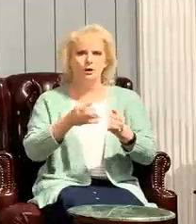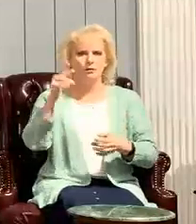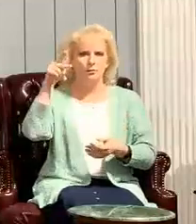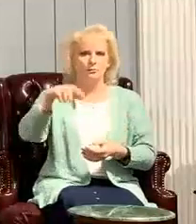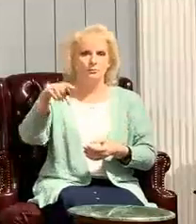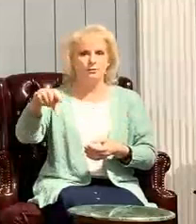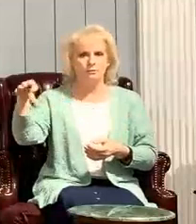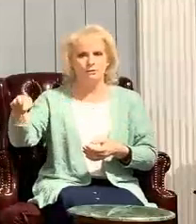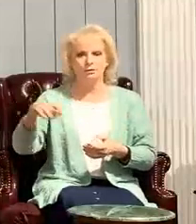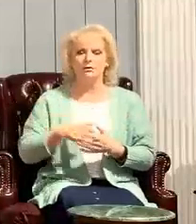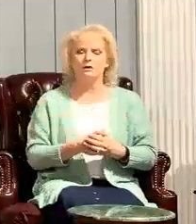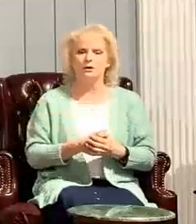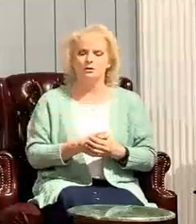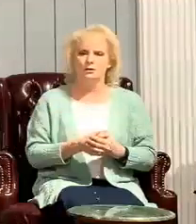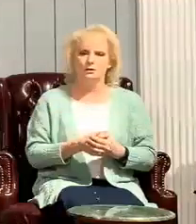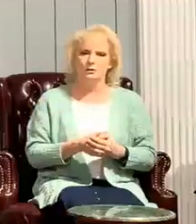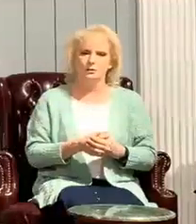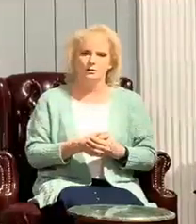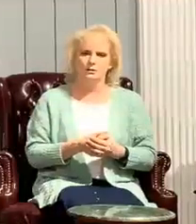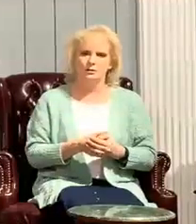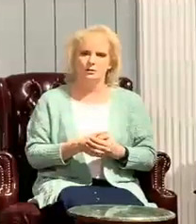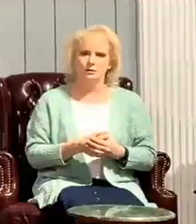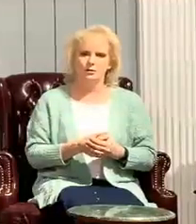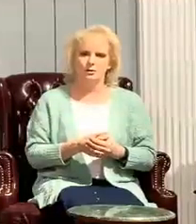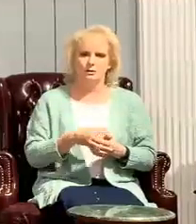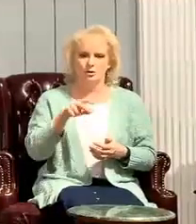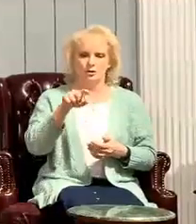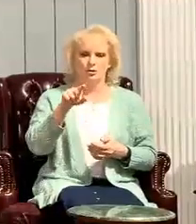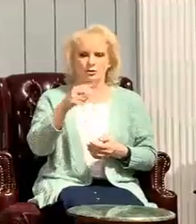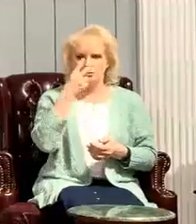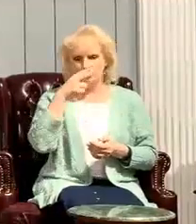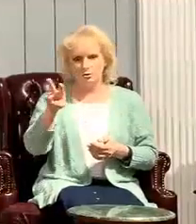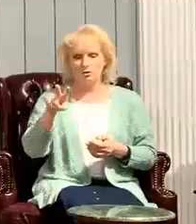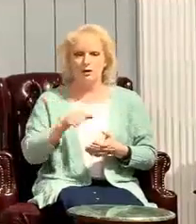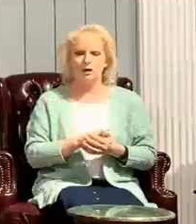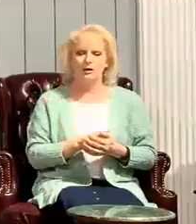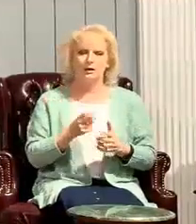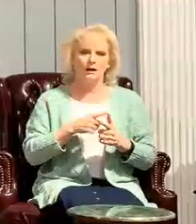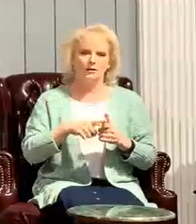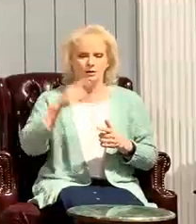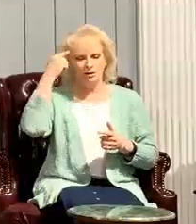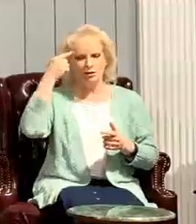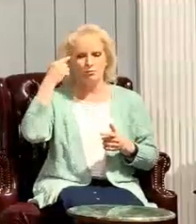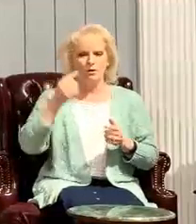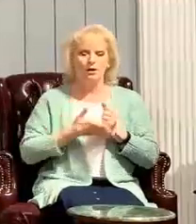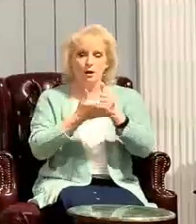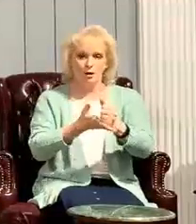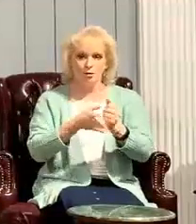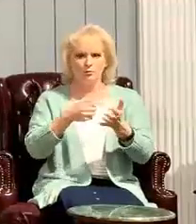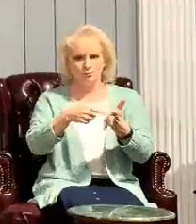You know, it's one of those things that you look at it, and then the government's going to give this money to help pay for your, you know,